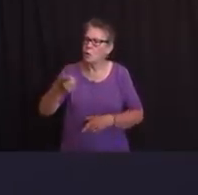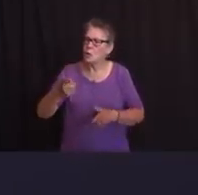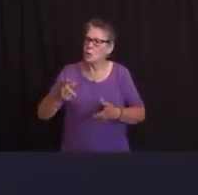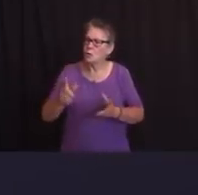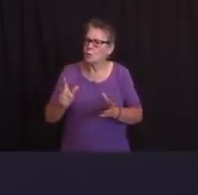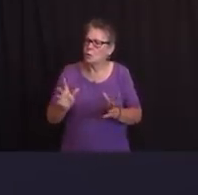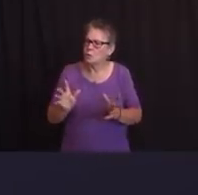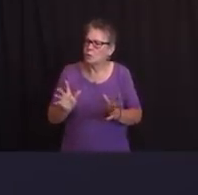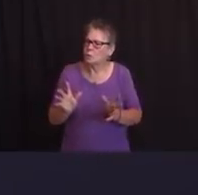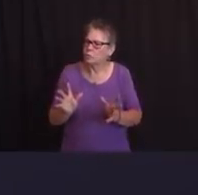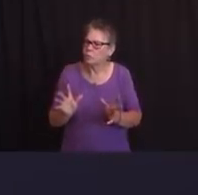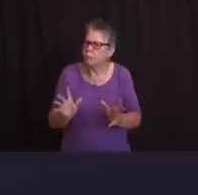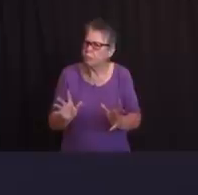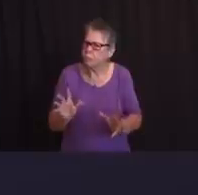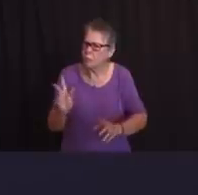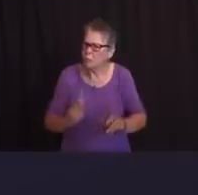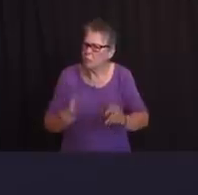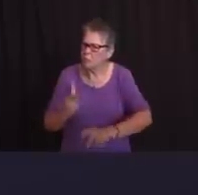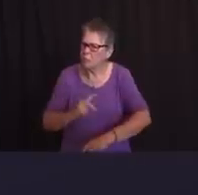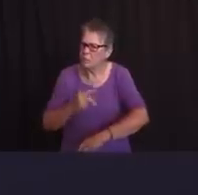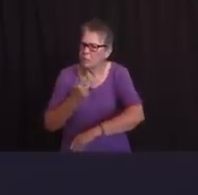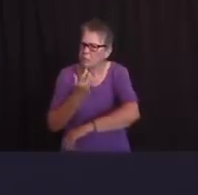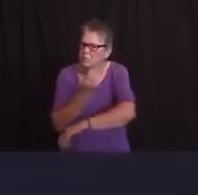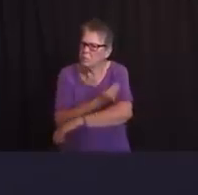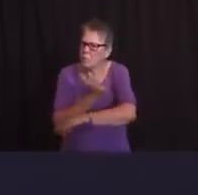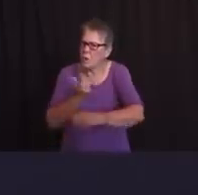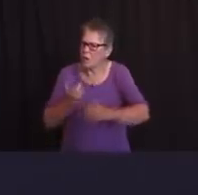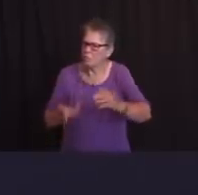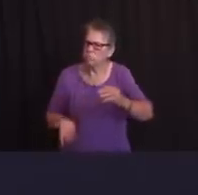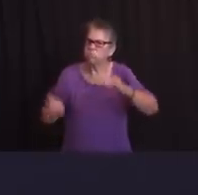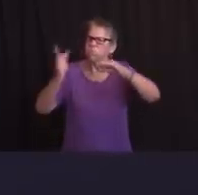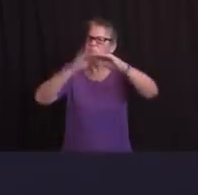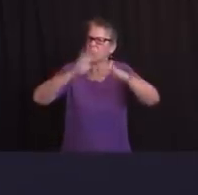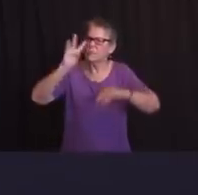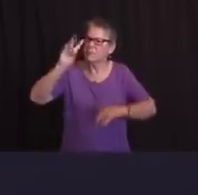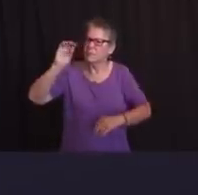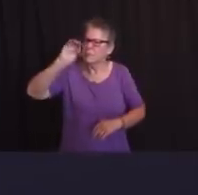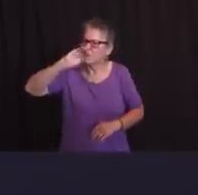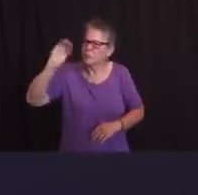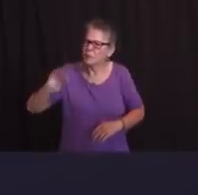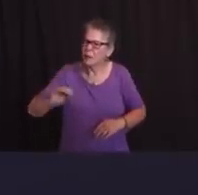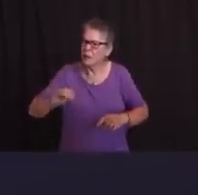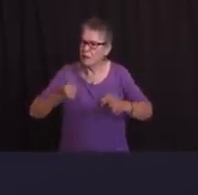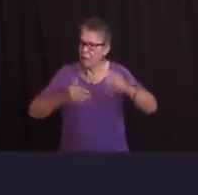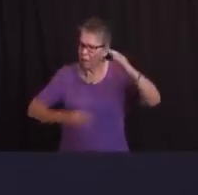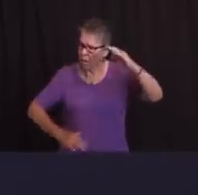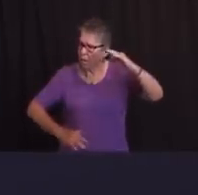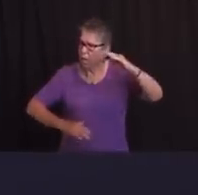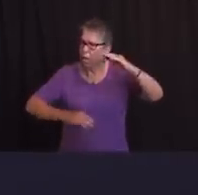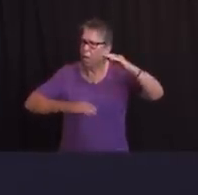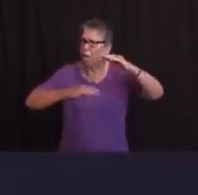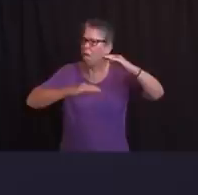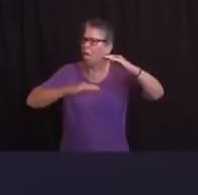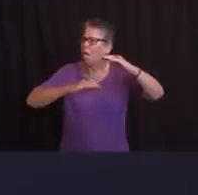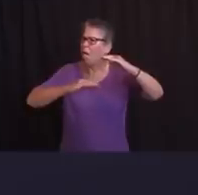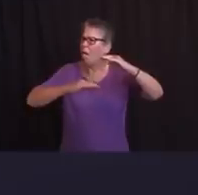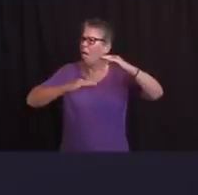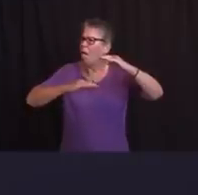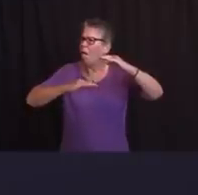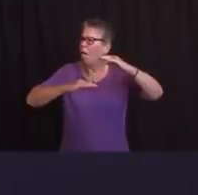population by June 30th. What's going on? Why wasn't that threshold effective in preventing the resurgence that we're seeing right